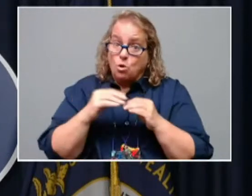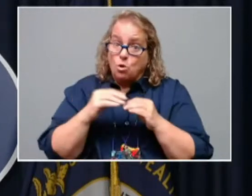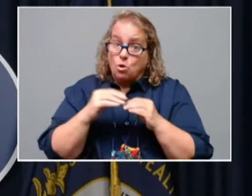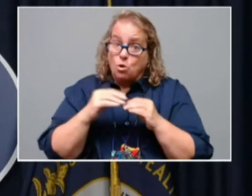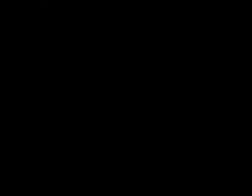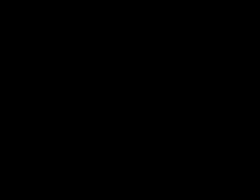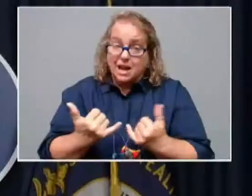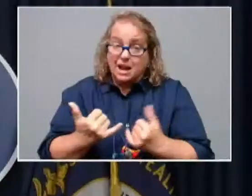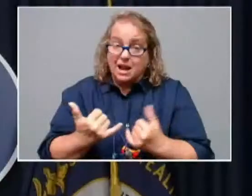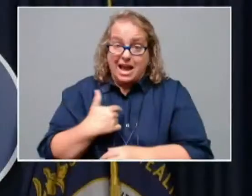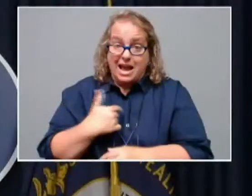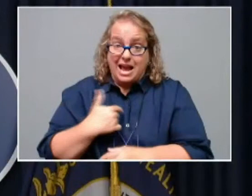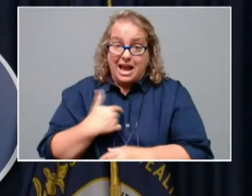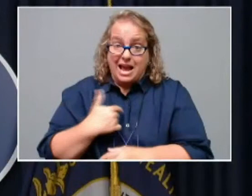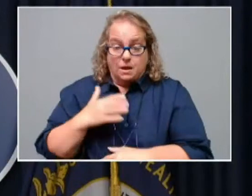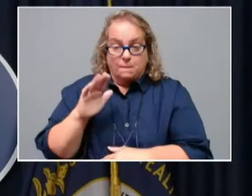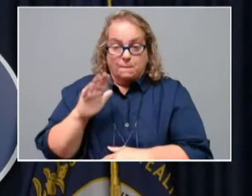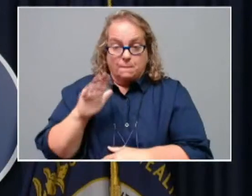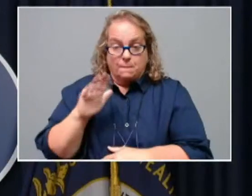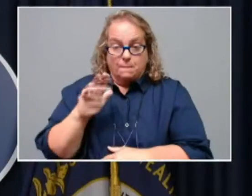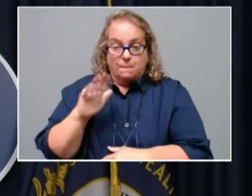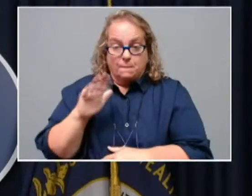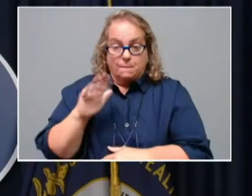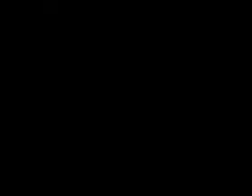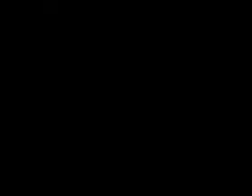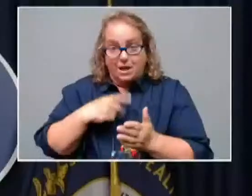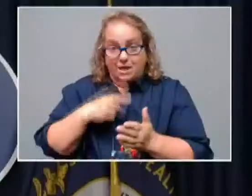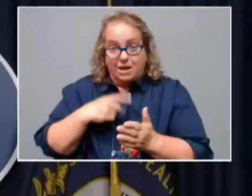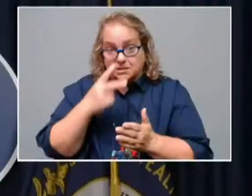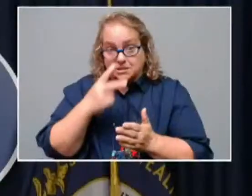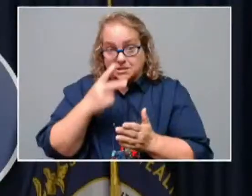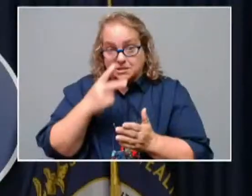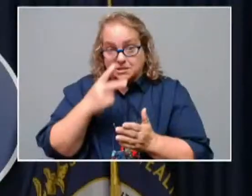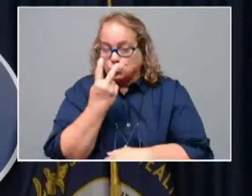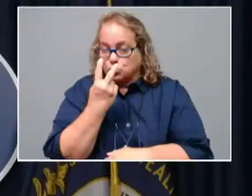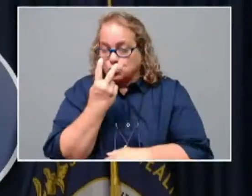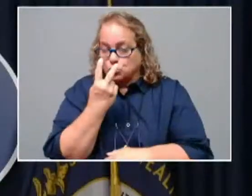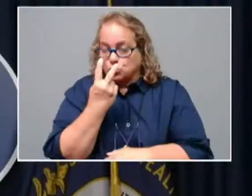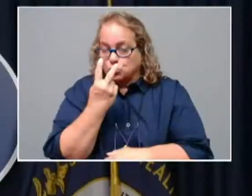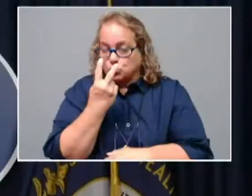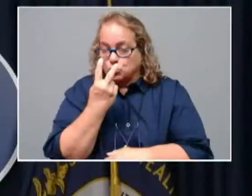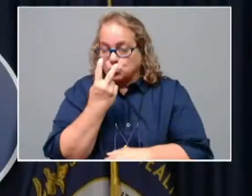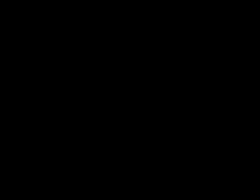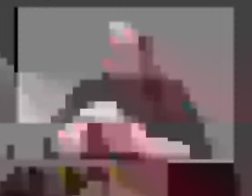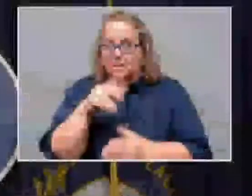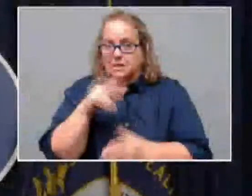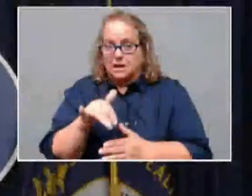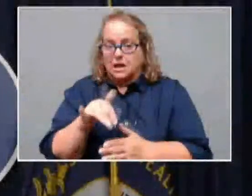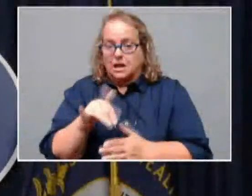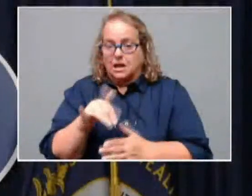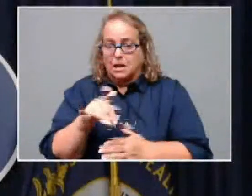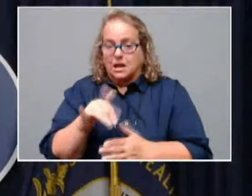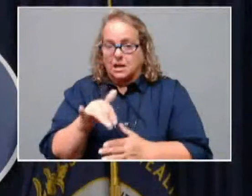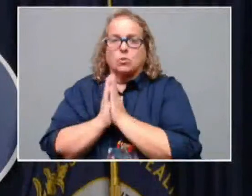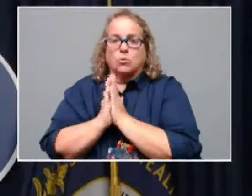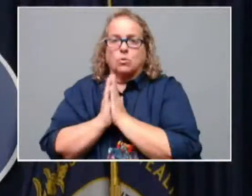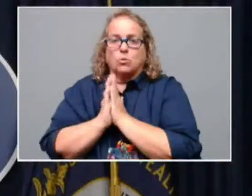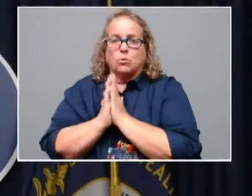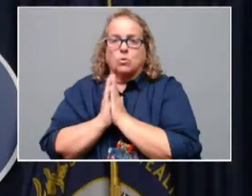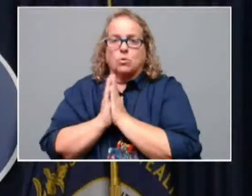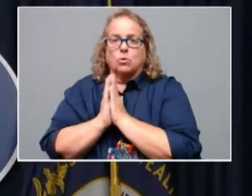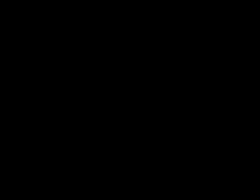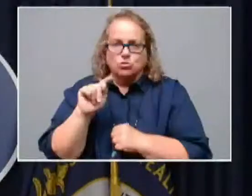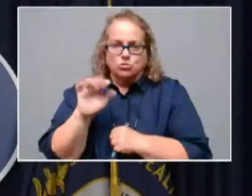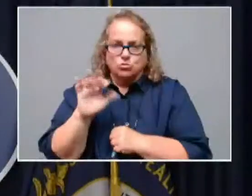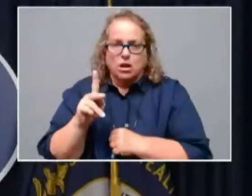I believe, based on what I have seen, that 2 hospitals in Kentucky have requested those trucks. Now, we did hear that